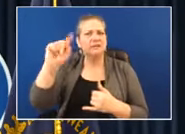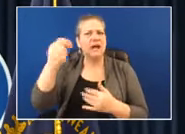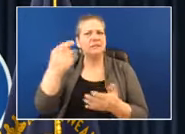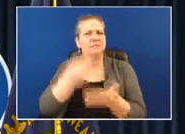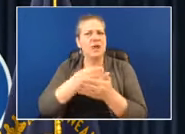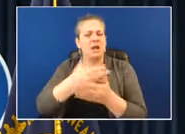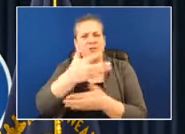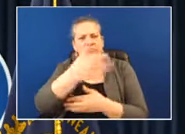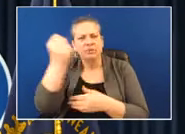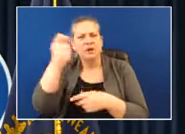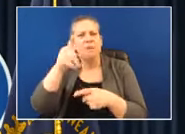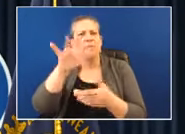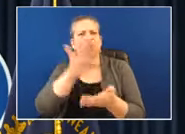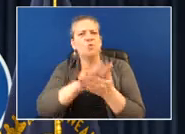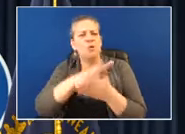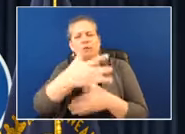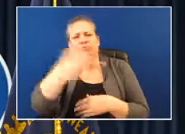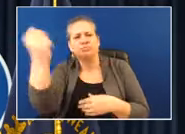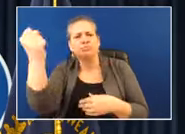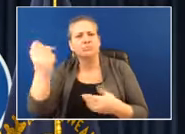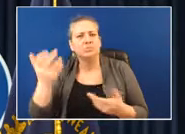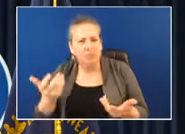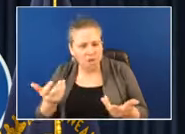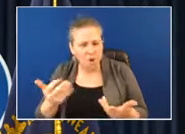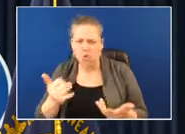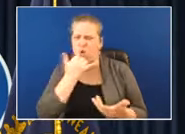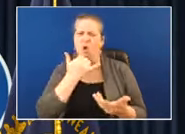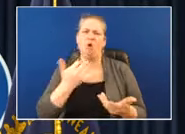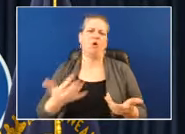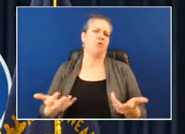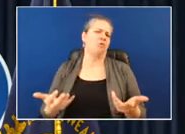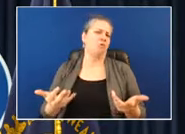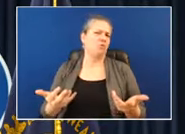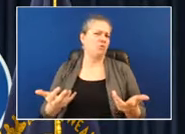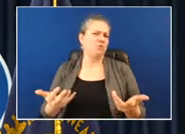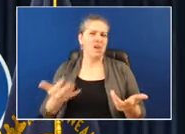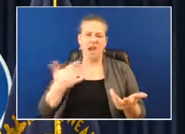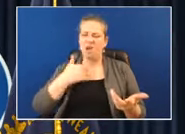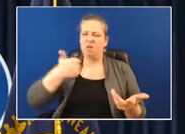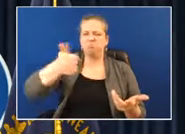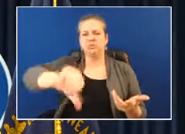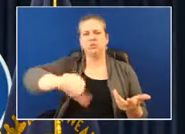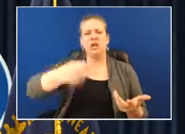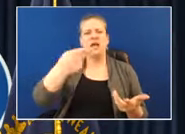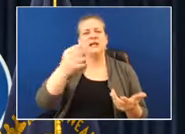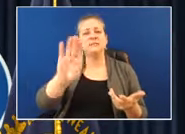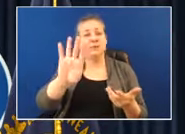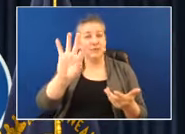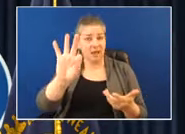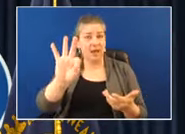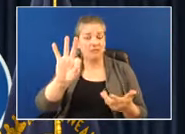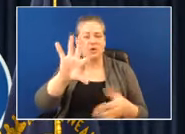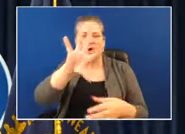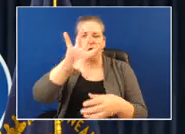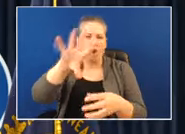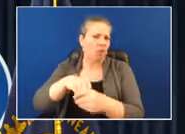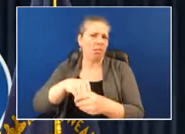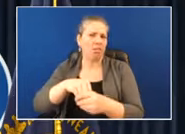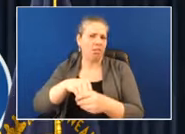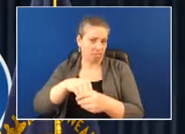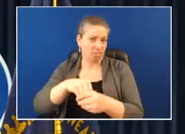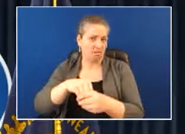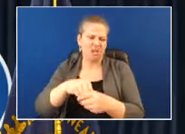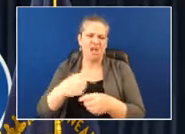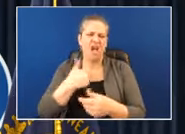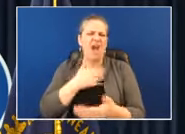our public schools. This is wrong, and it's why today I'm vetoing House Bill 9 in its entirety. I'm against